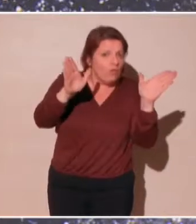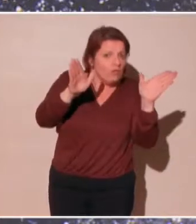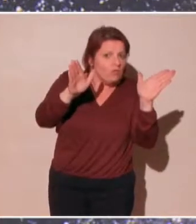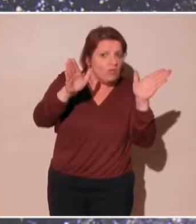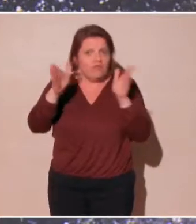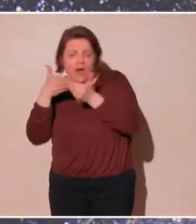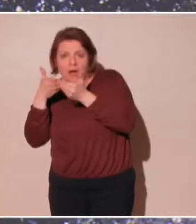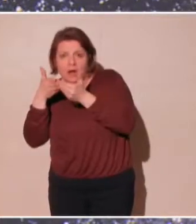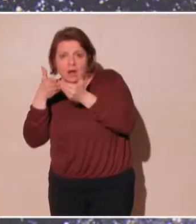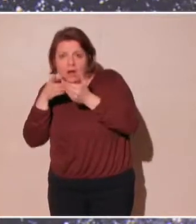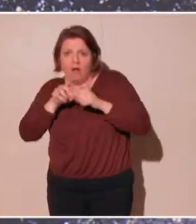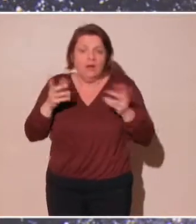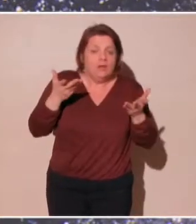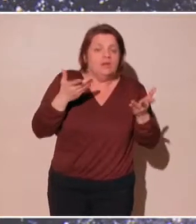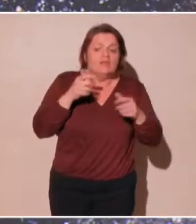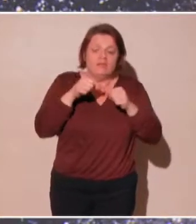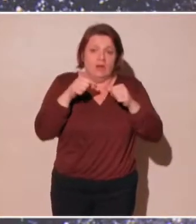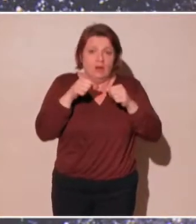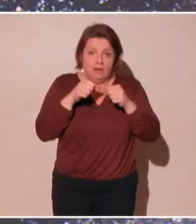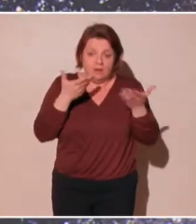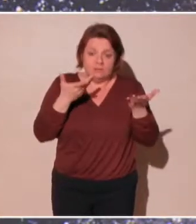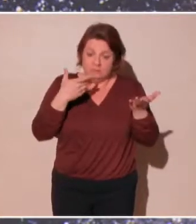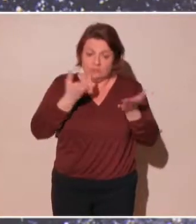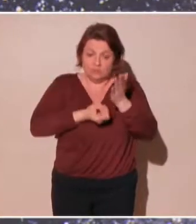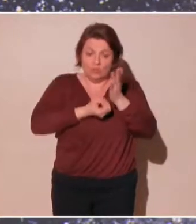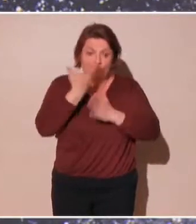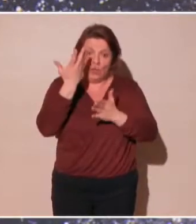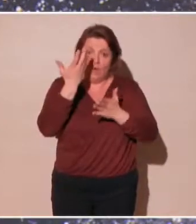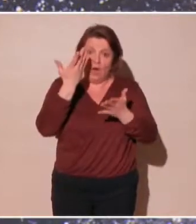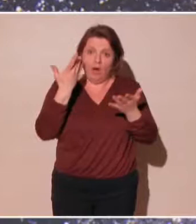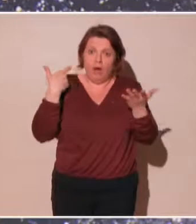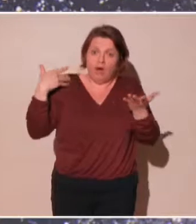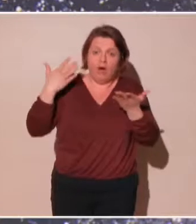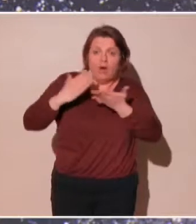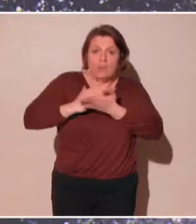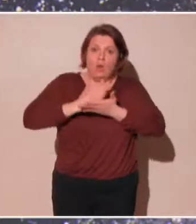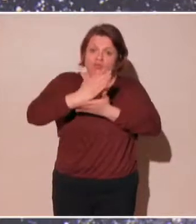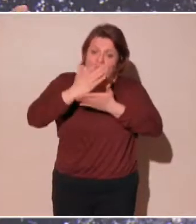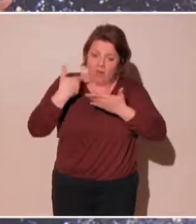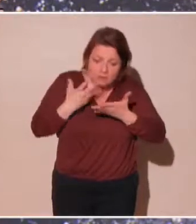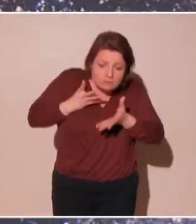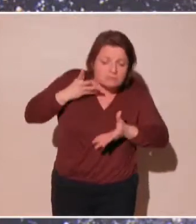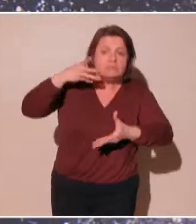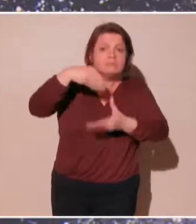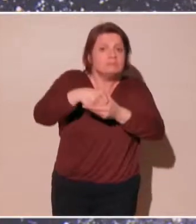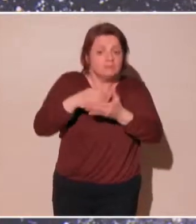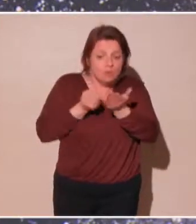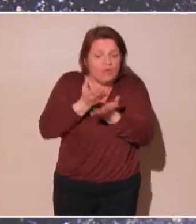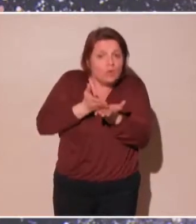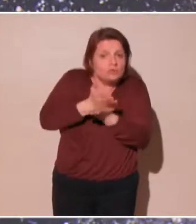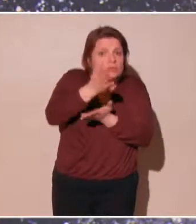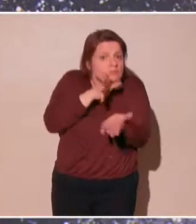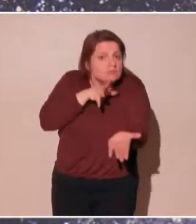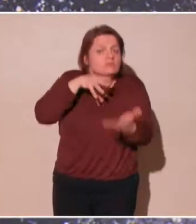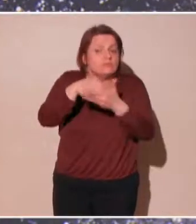open certain vistas or not. So we are already on that track that I talked about. We